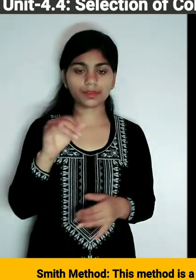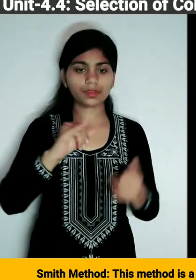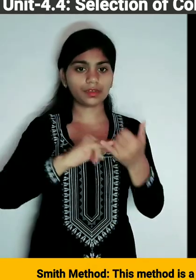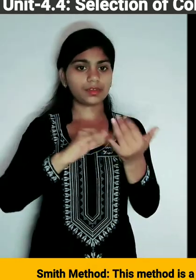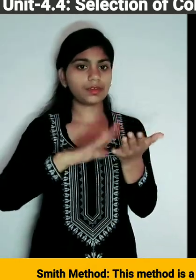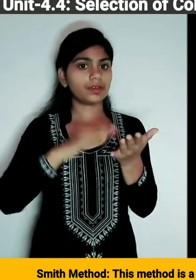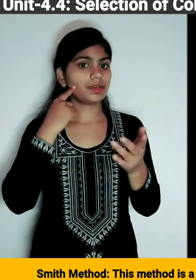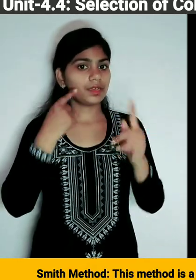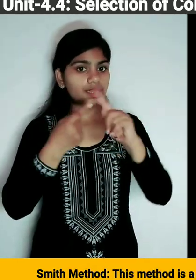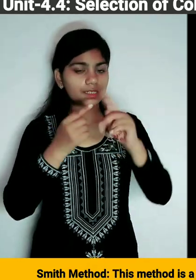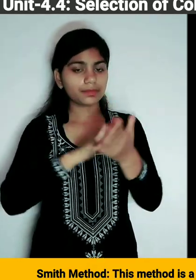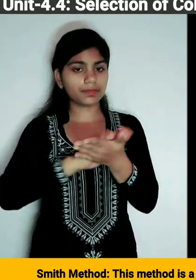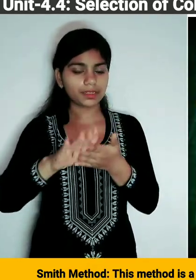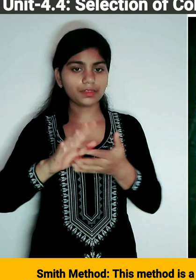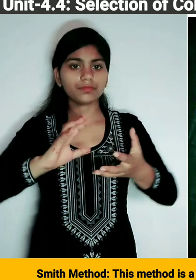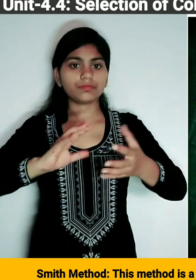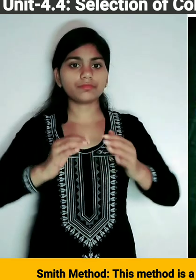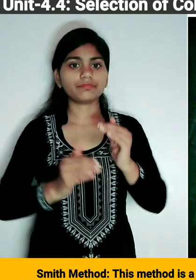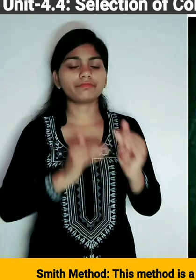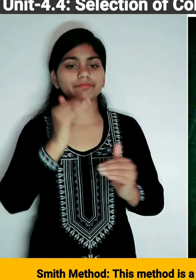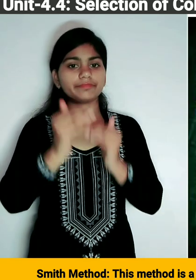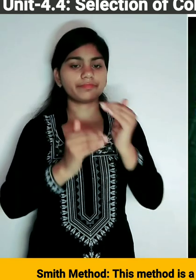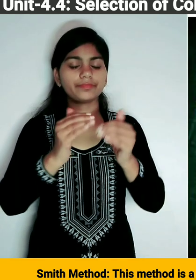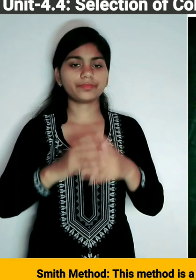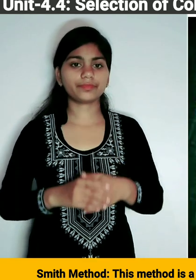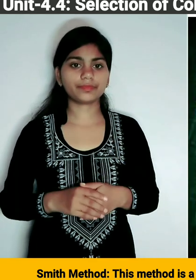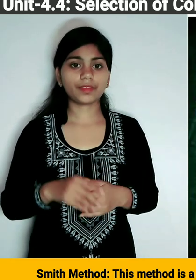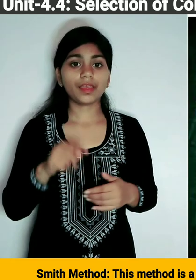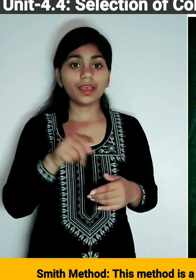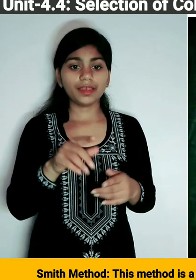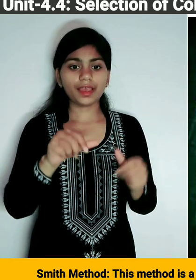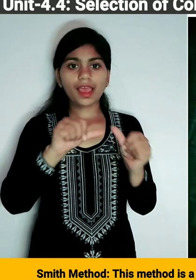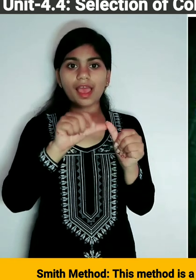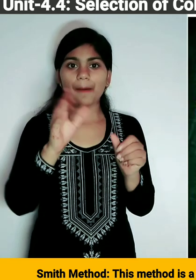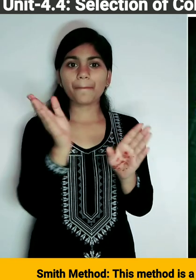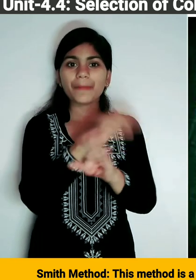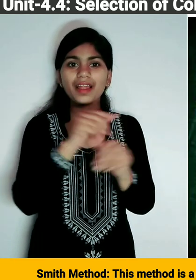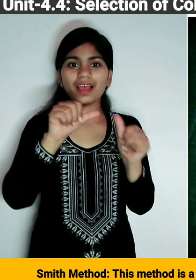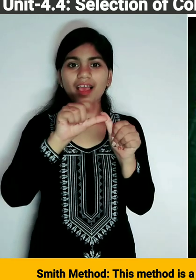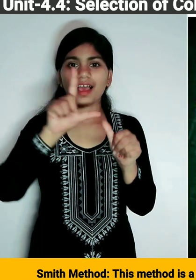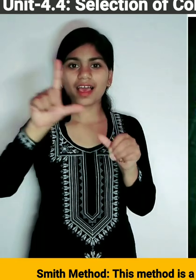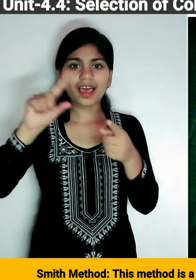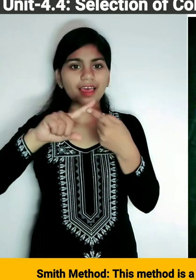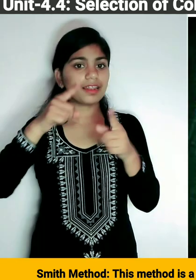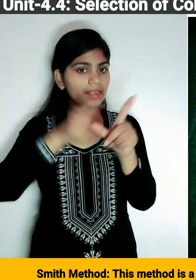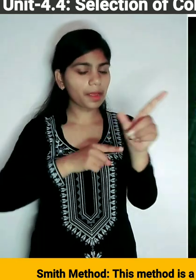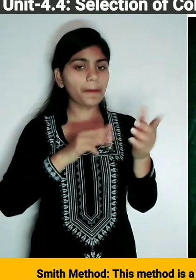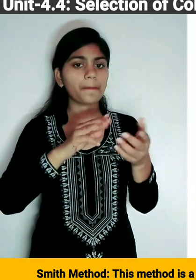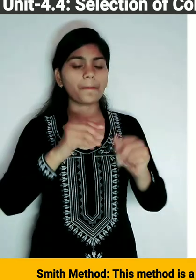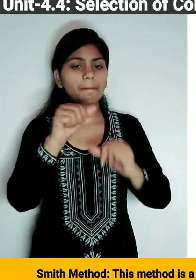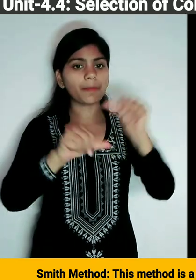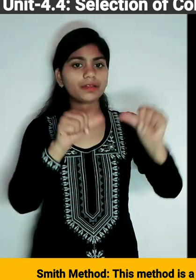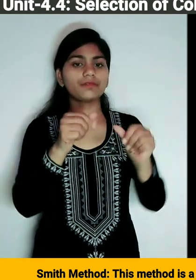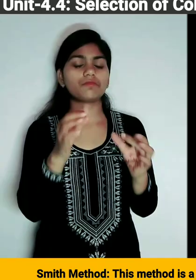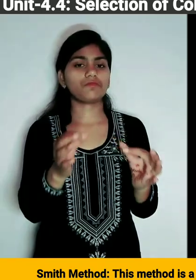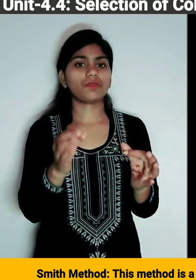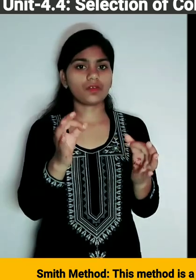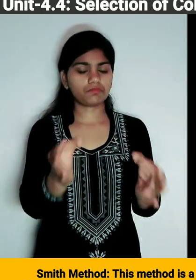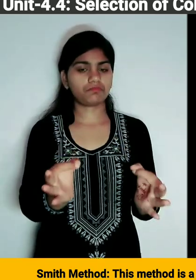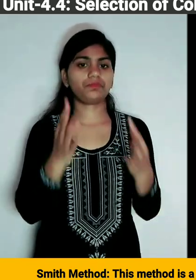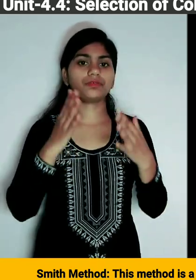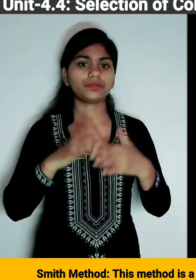3, Smith method. This method is a modification of the LA method.